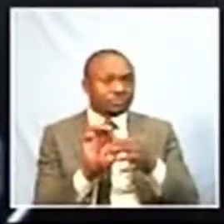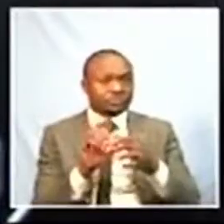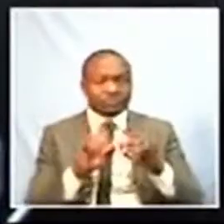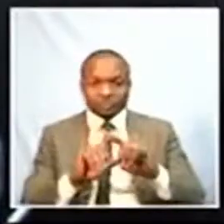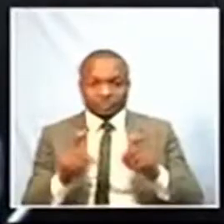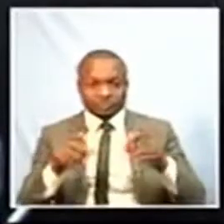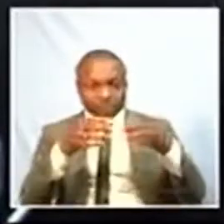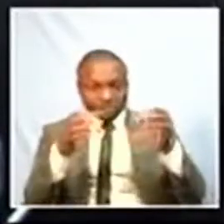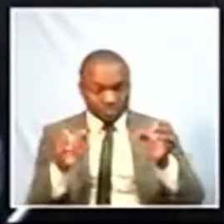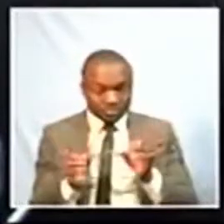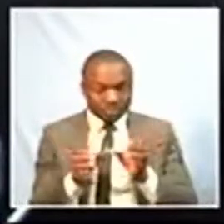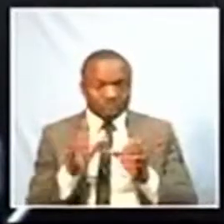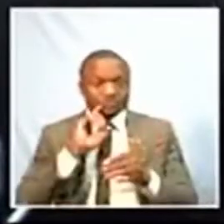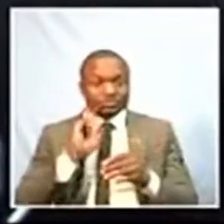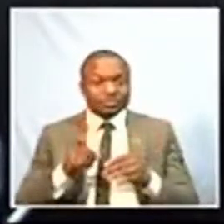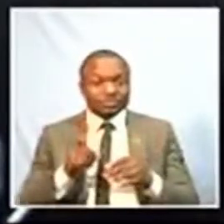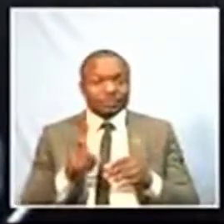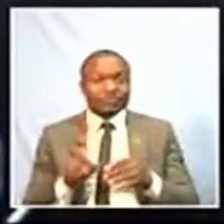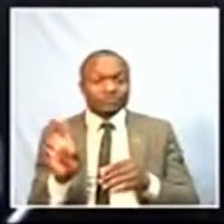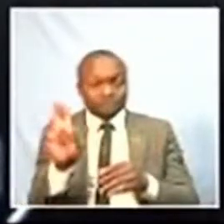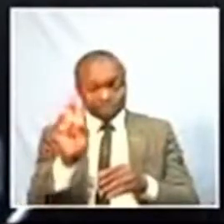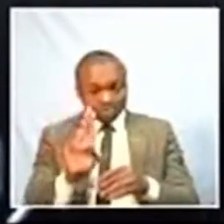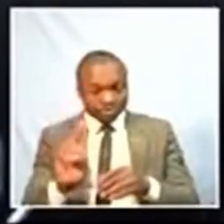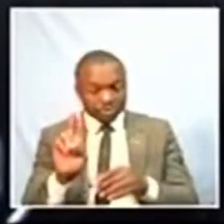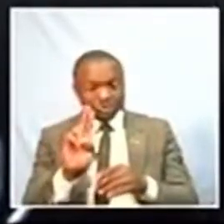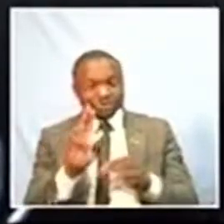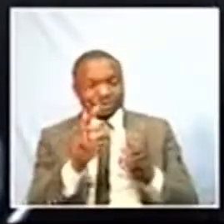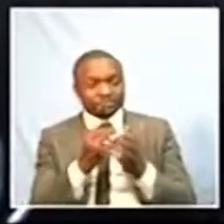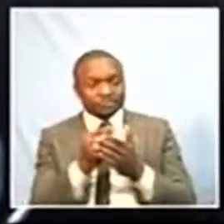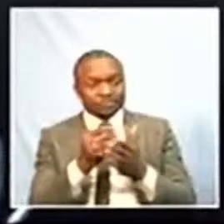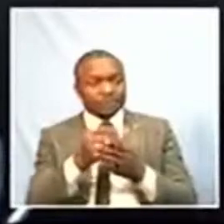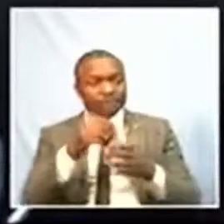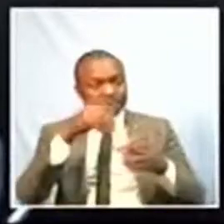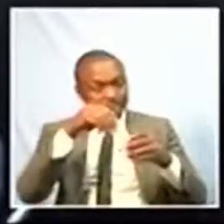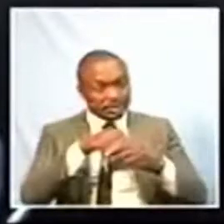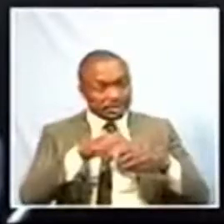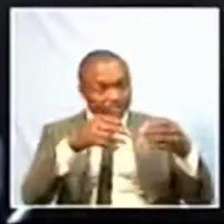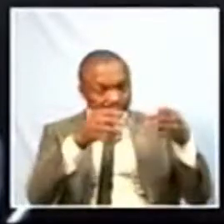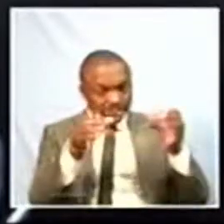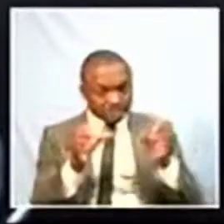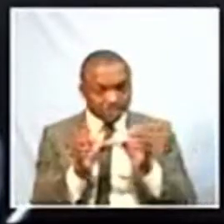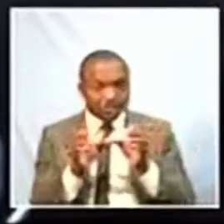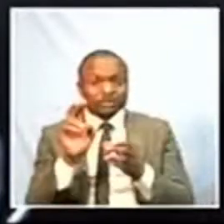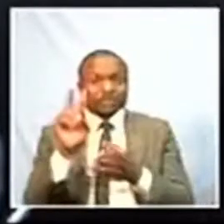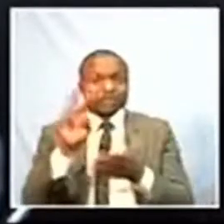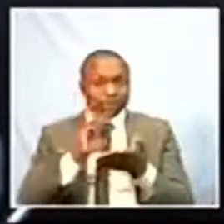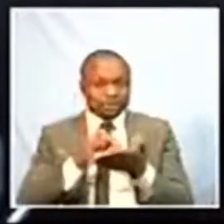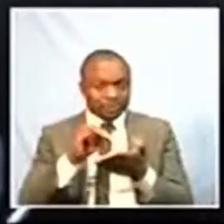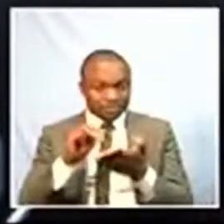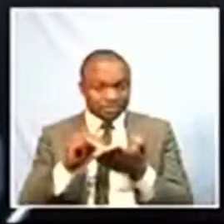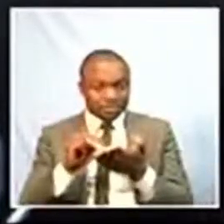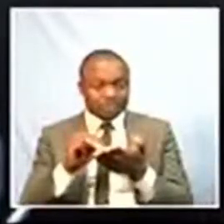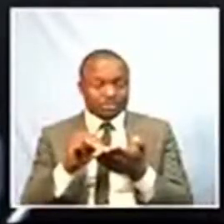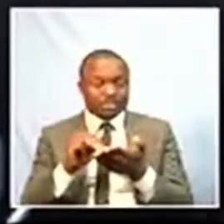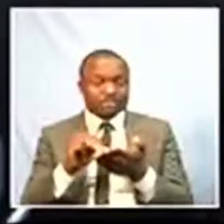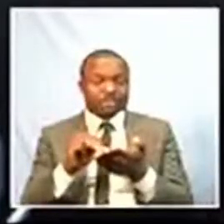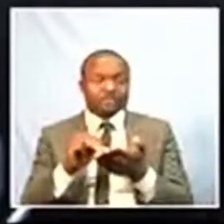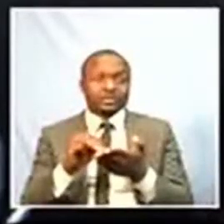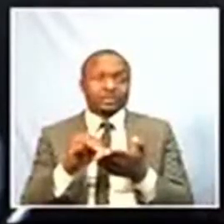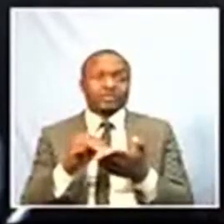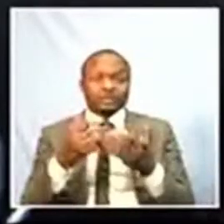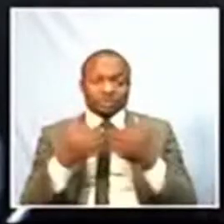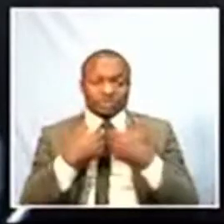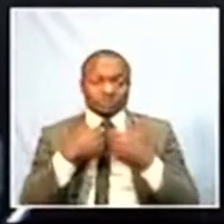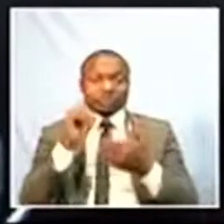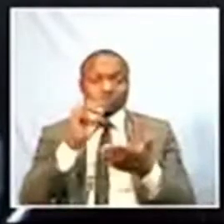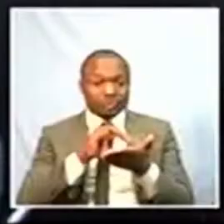with within that CDF of that particular constituency. So the 2 million, you should count it to say you have 1